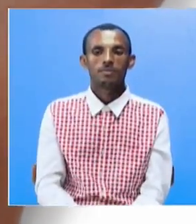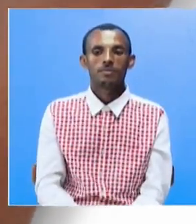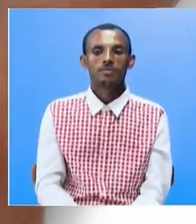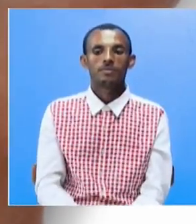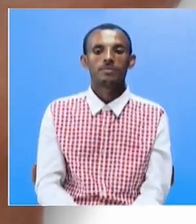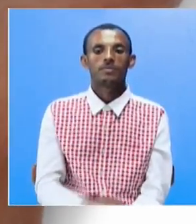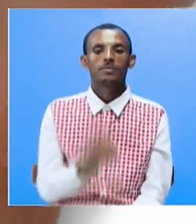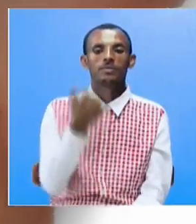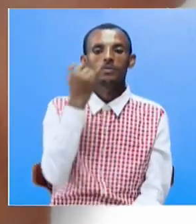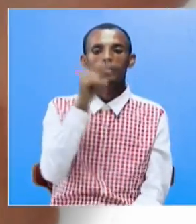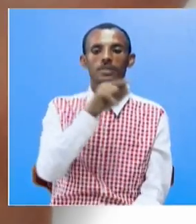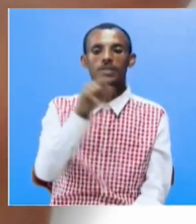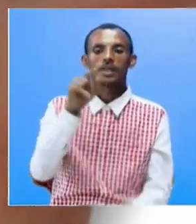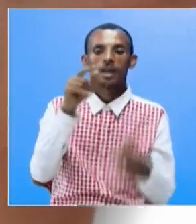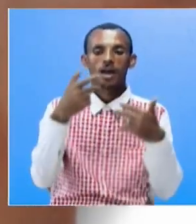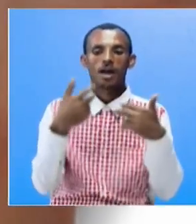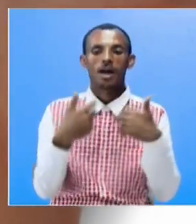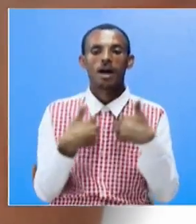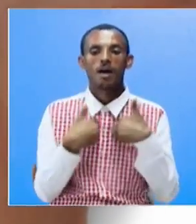they have